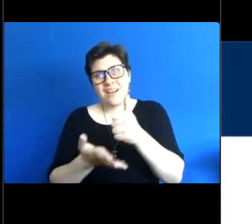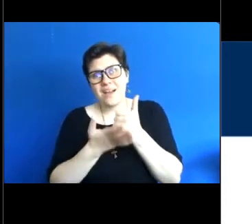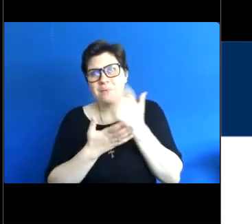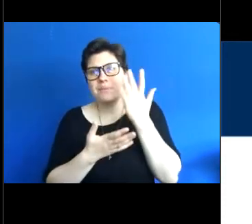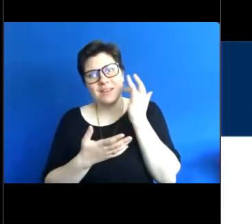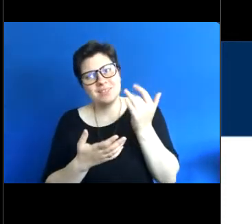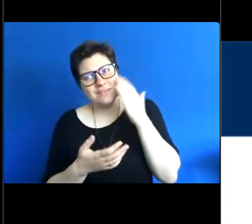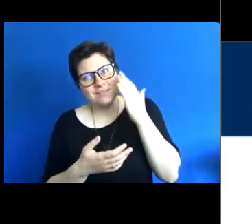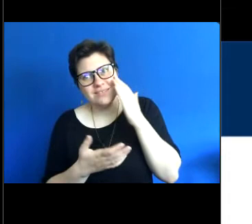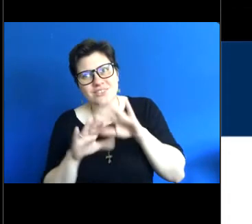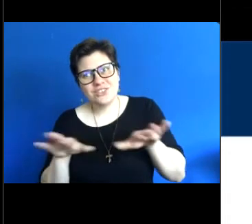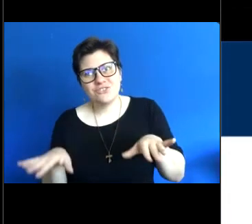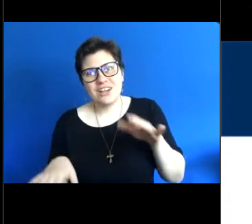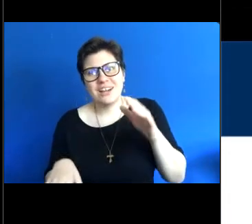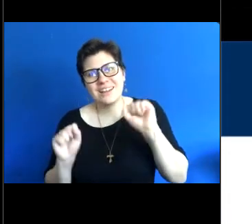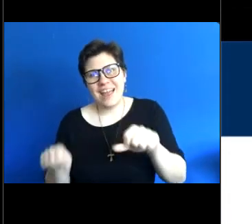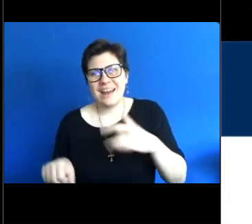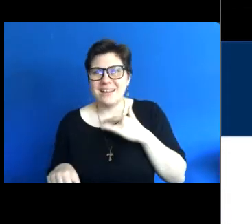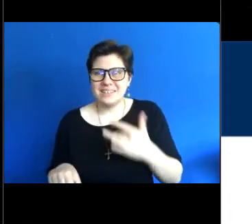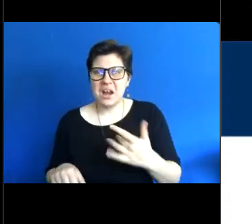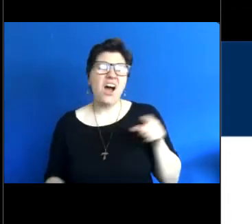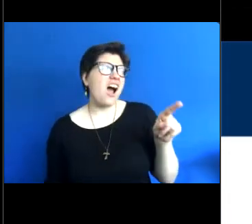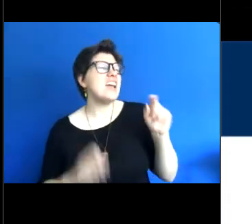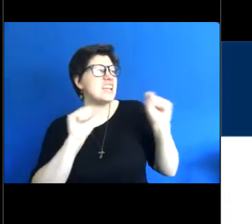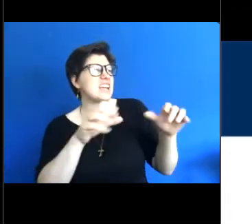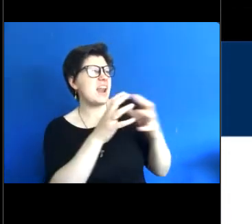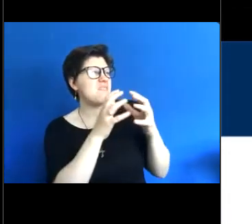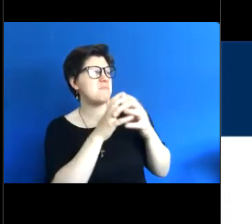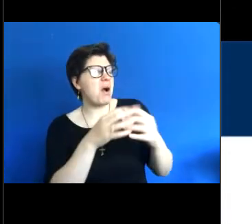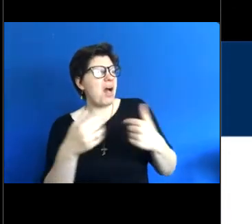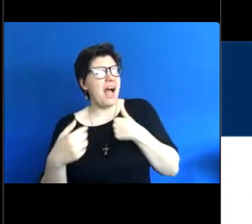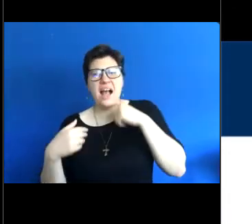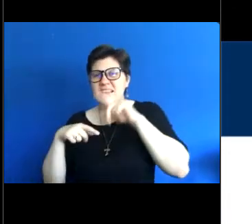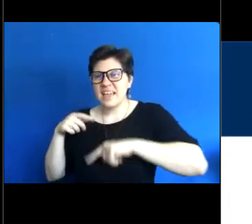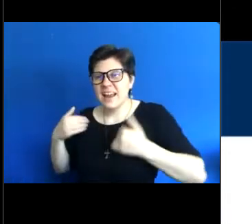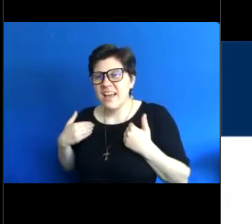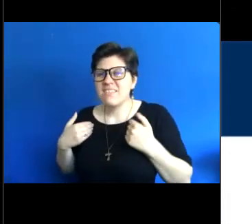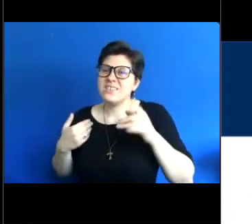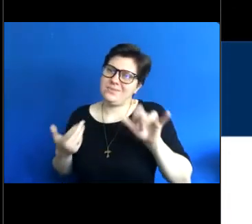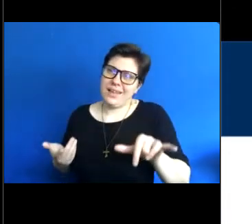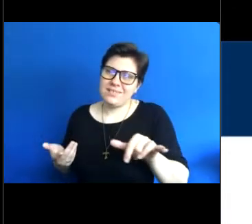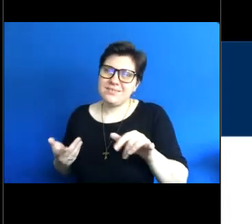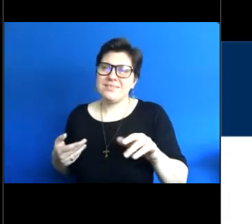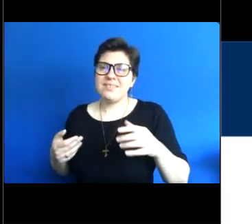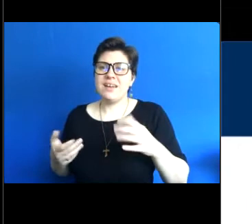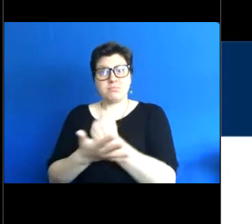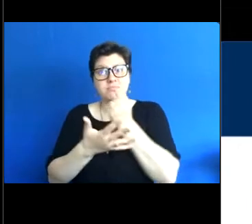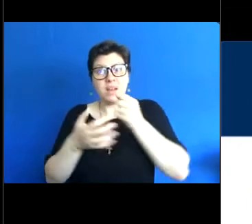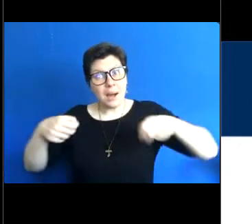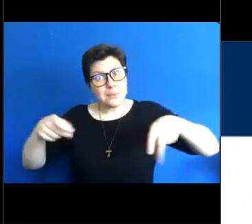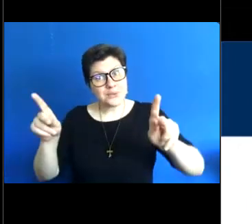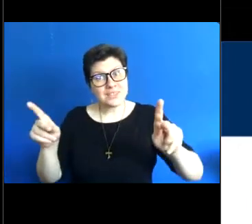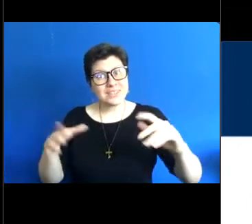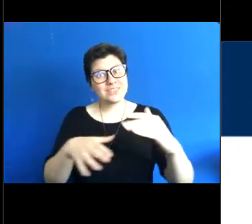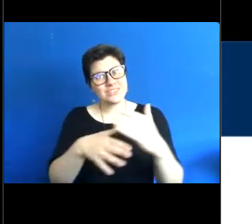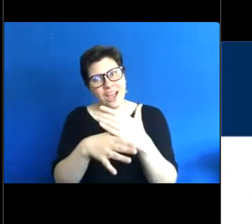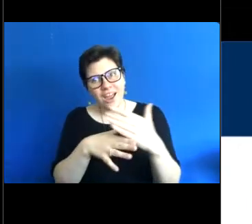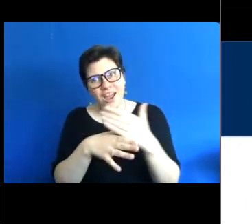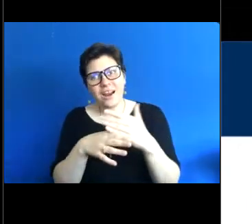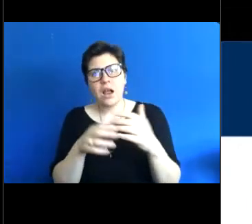Well, why does he get to hold a ball and I don't? So that can kind of lead us into an opportunity to share with the